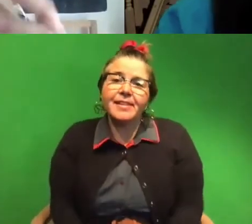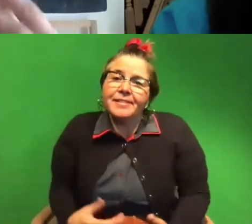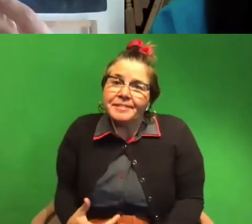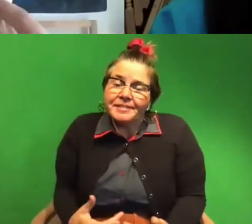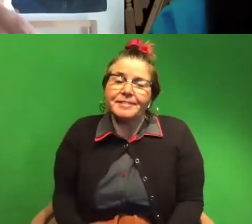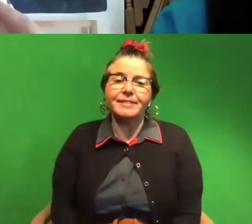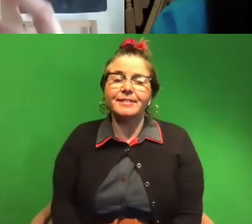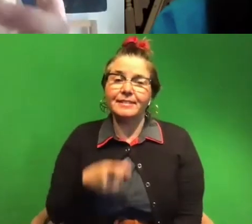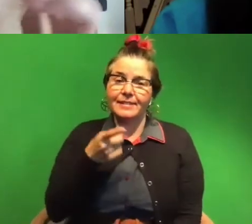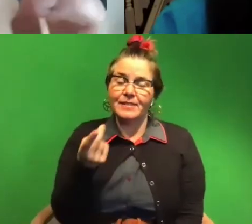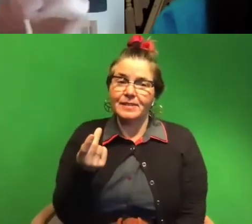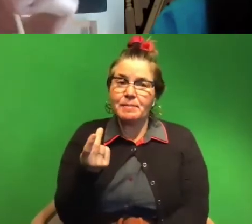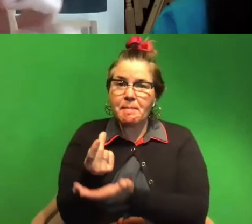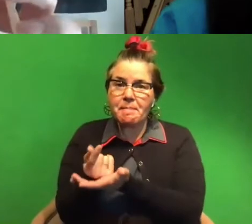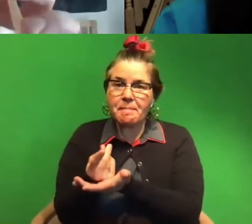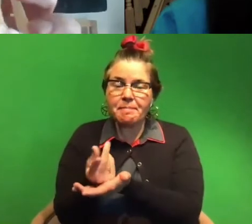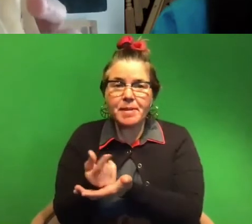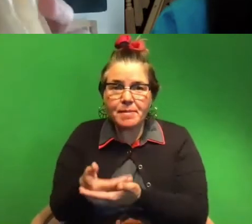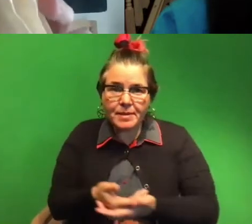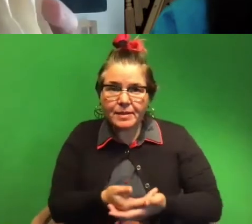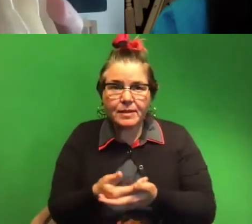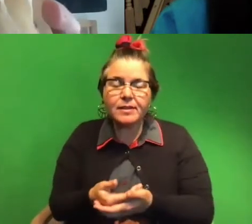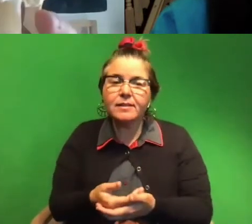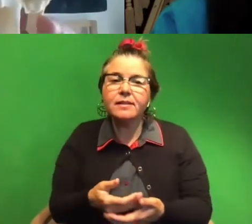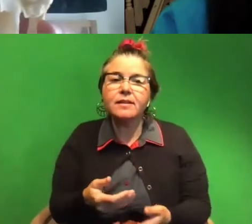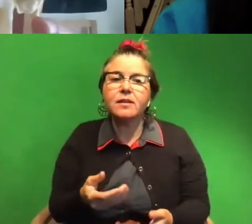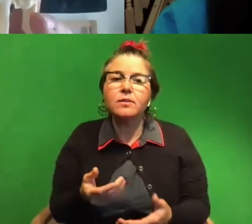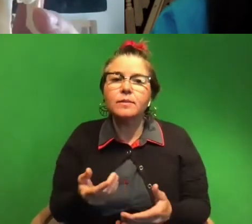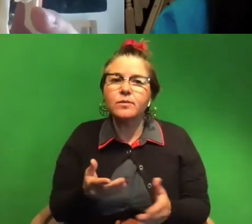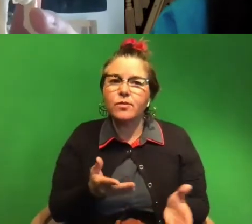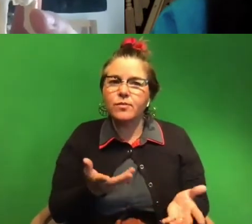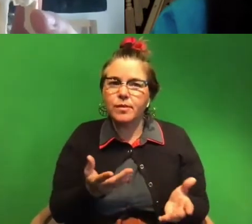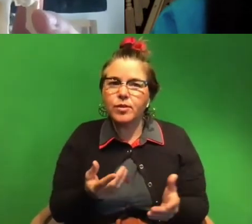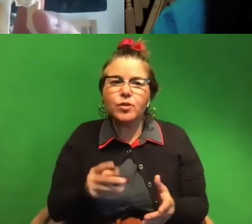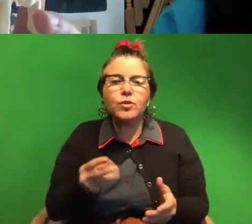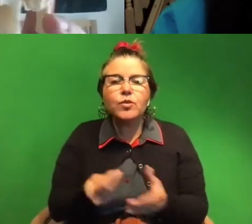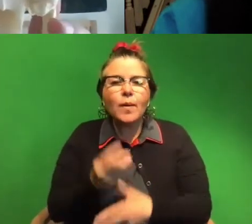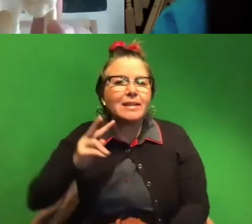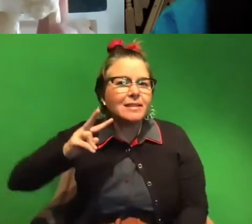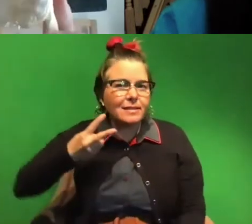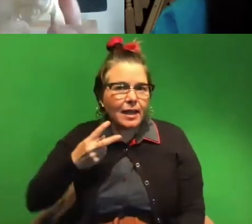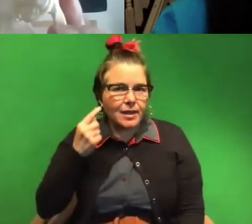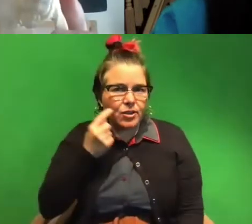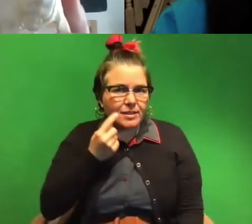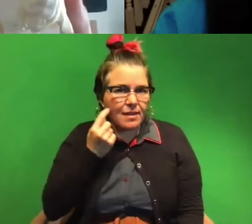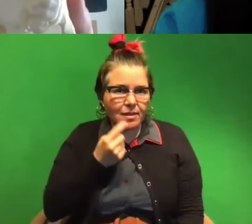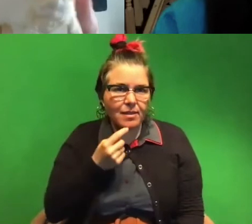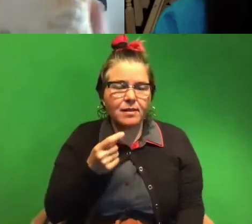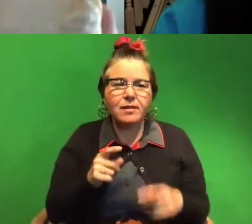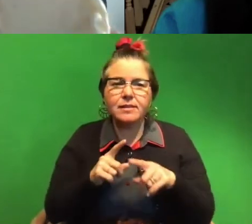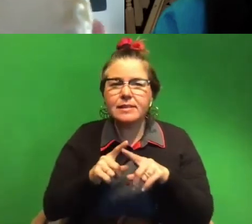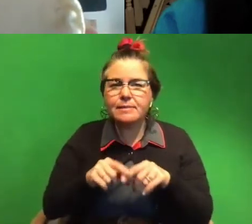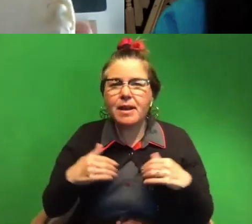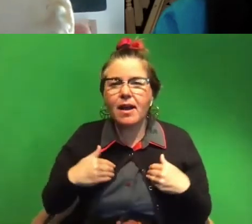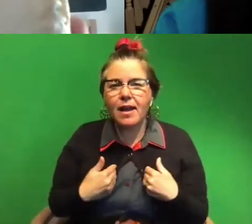this puppy here had or was growing in its secondary teeth. So depending on the animal, you